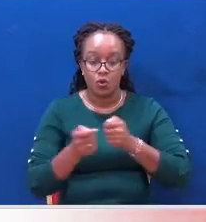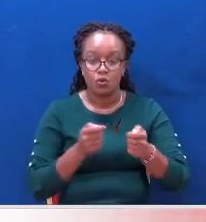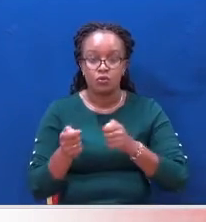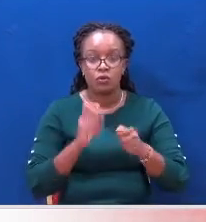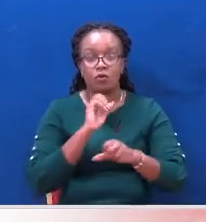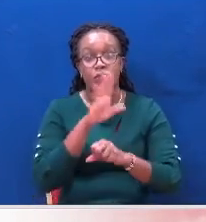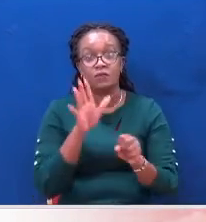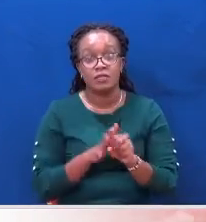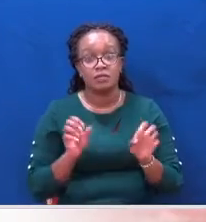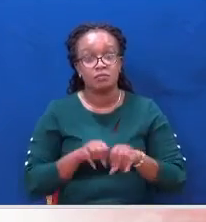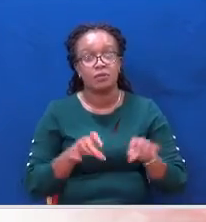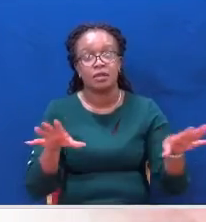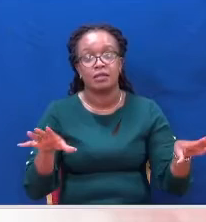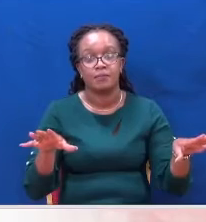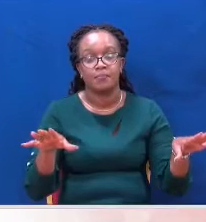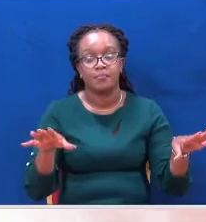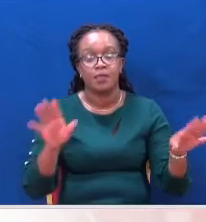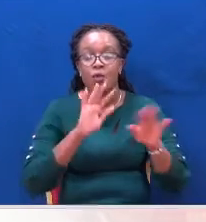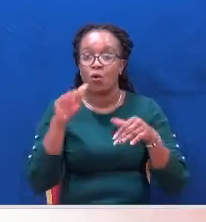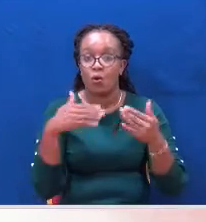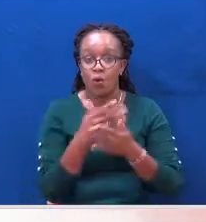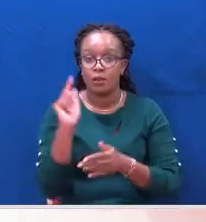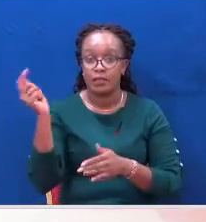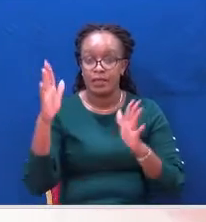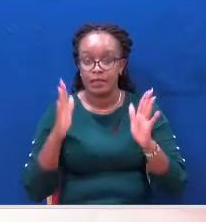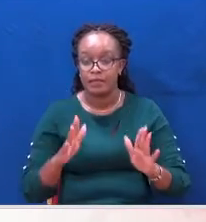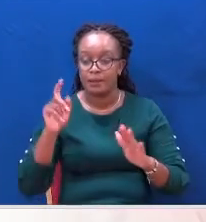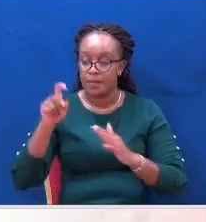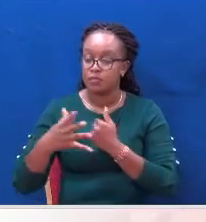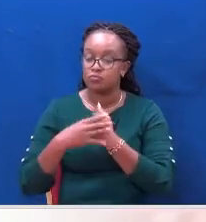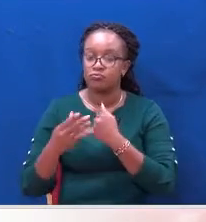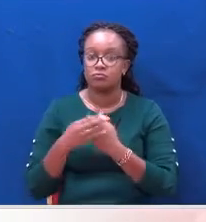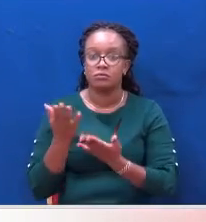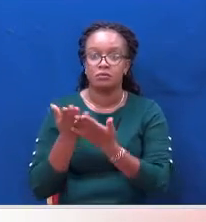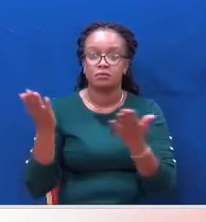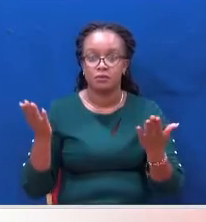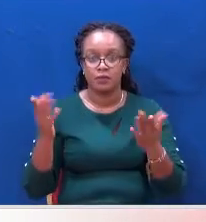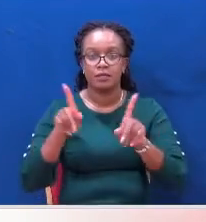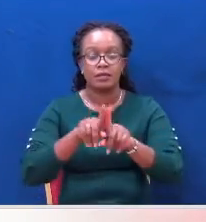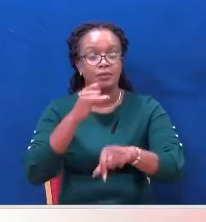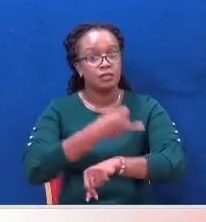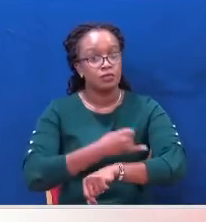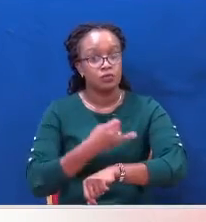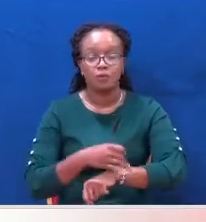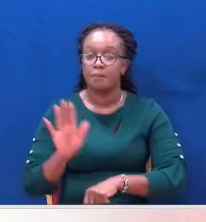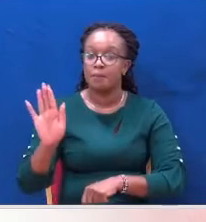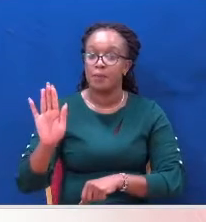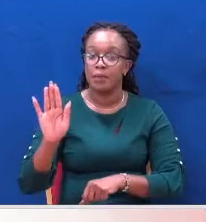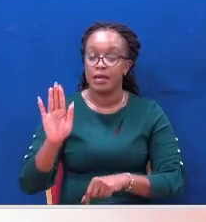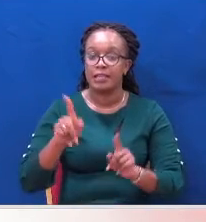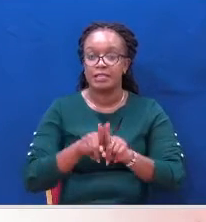pandemic, all Kenyans should look to you and to your institution as an